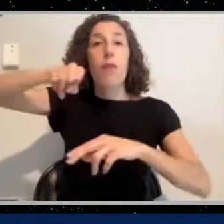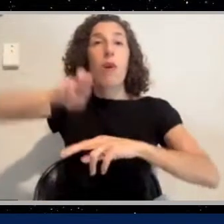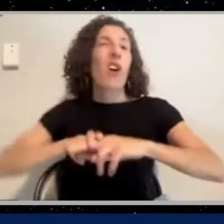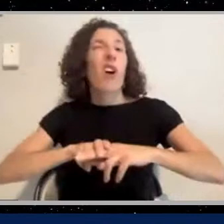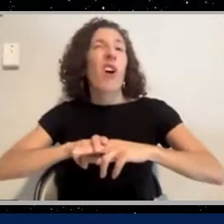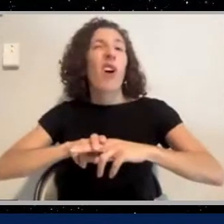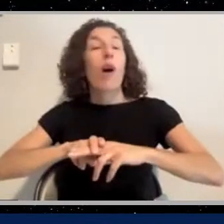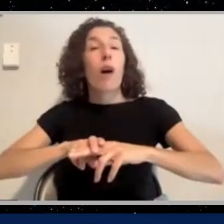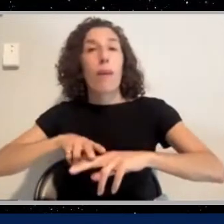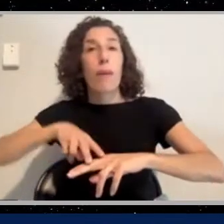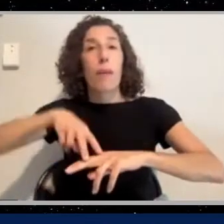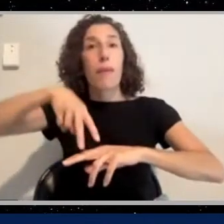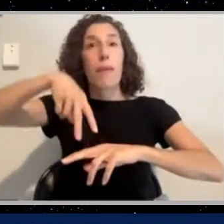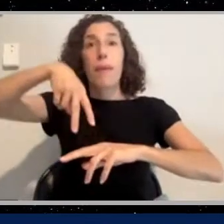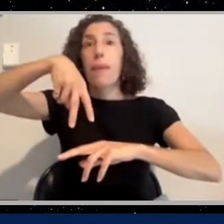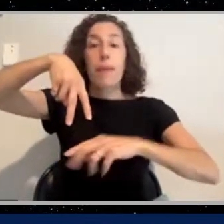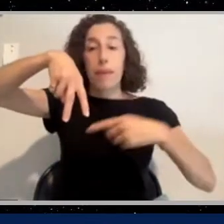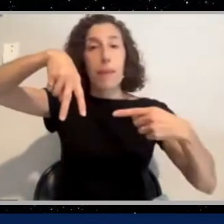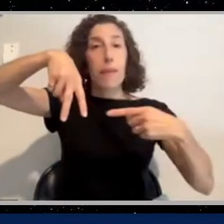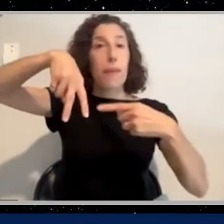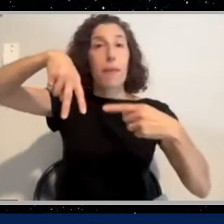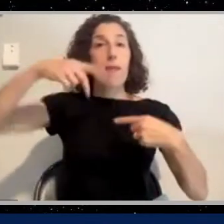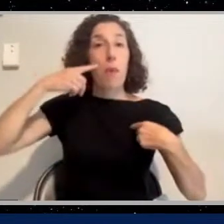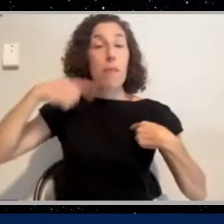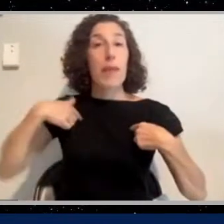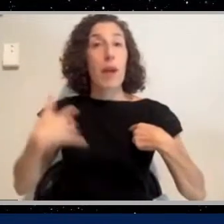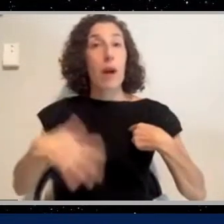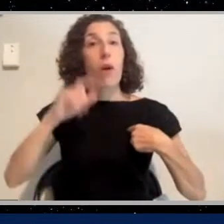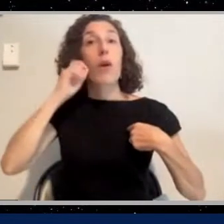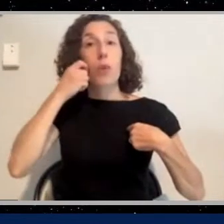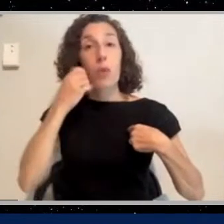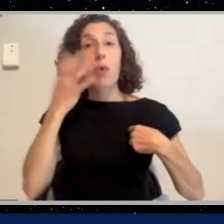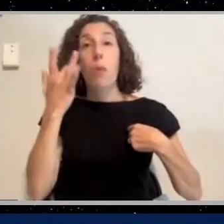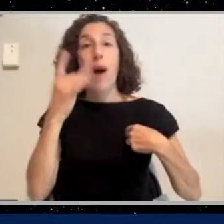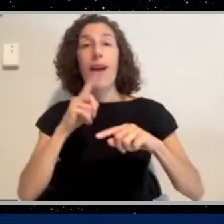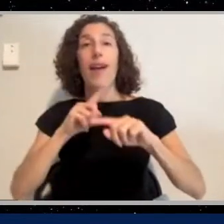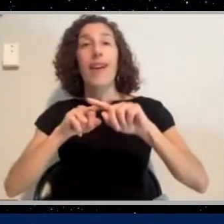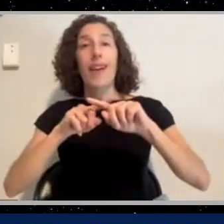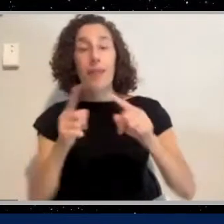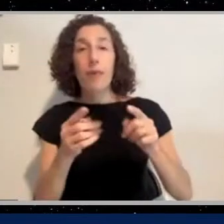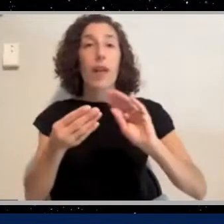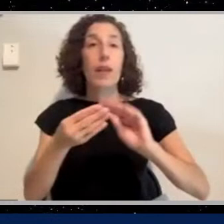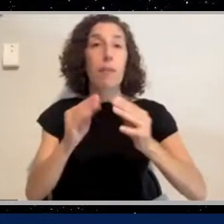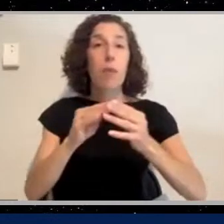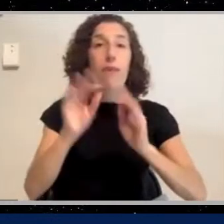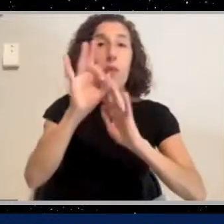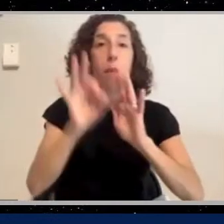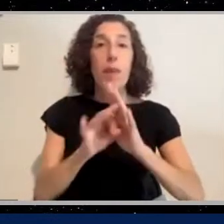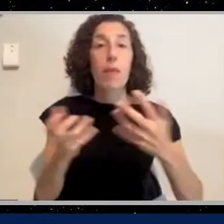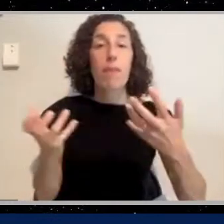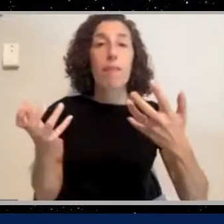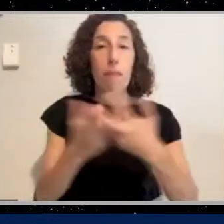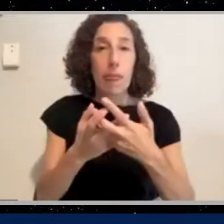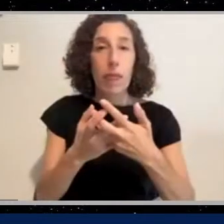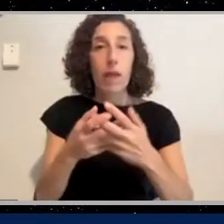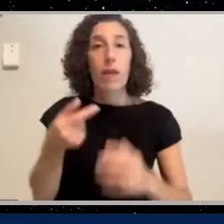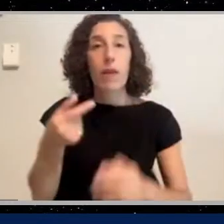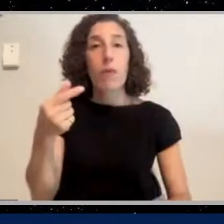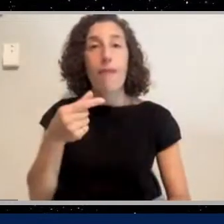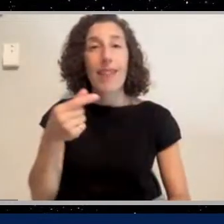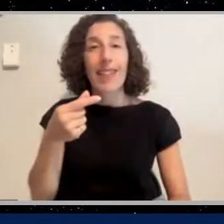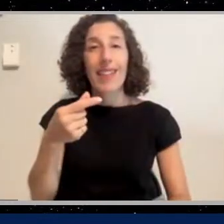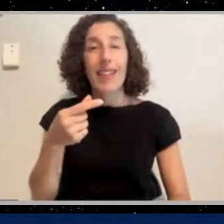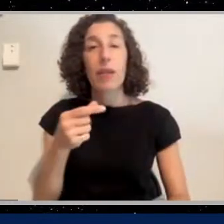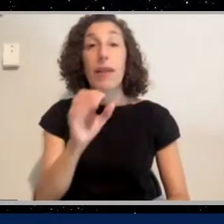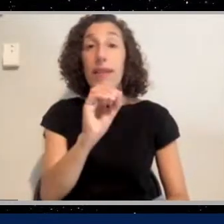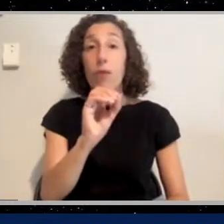lunar one. So all of a sudden I push up and my feet acted like a pendulum, and the next thing you know, I'm upright. And thankfully, the 2 people who were with me,